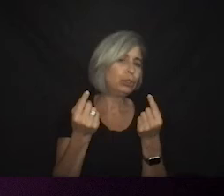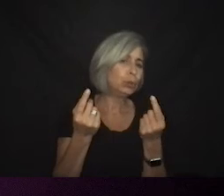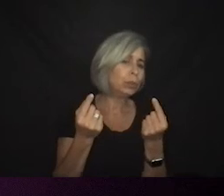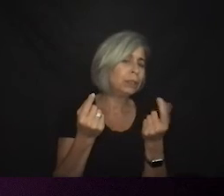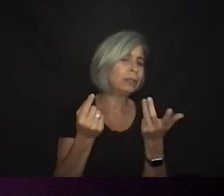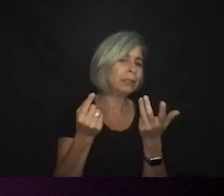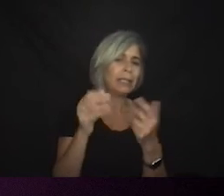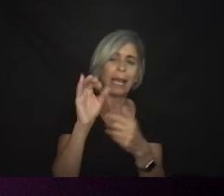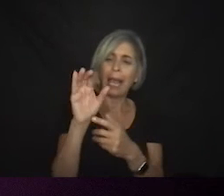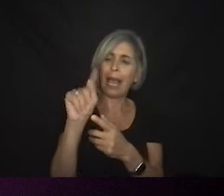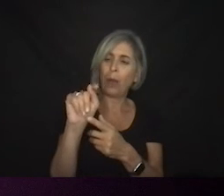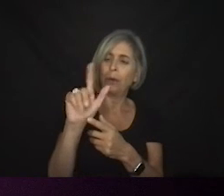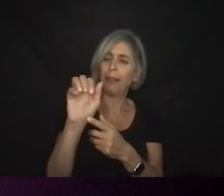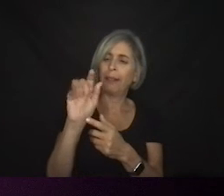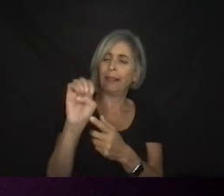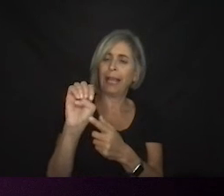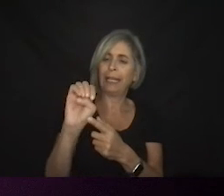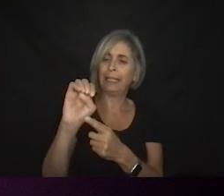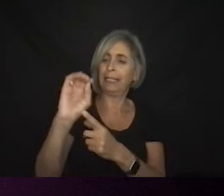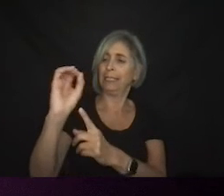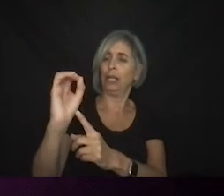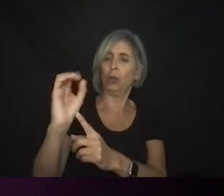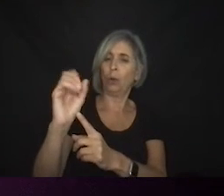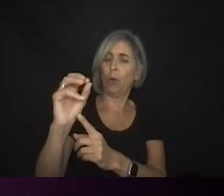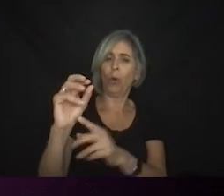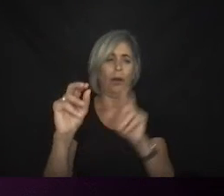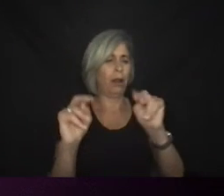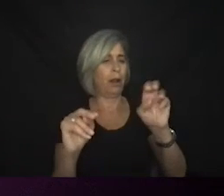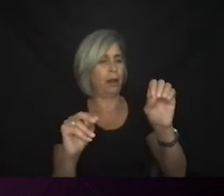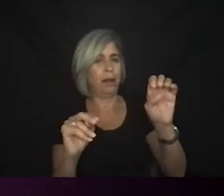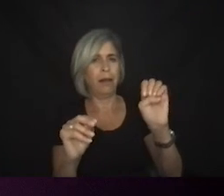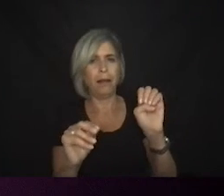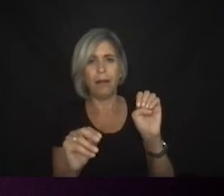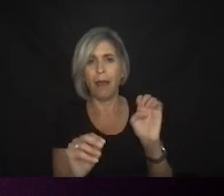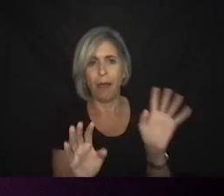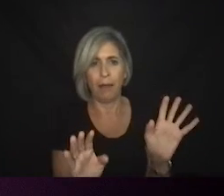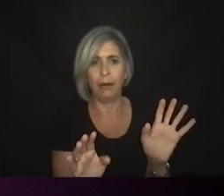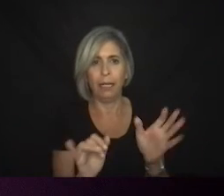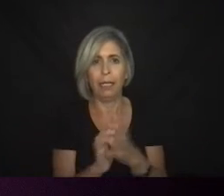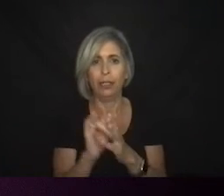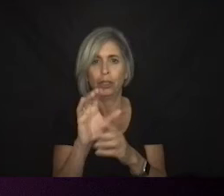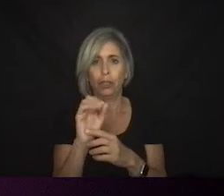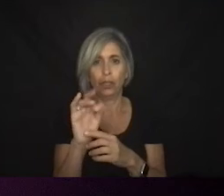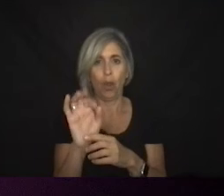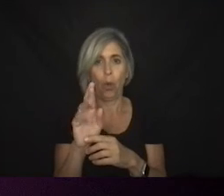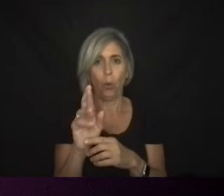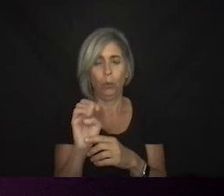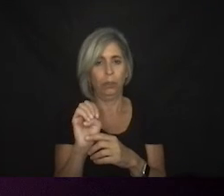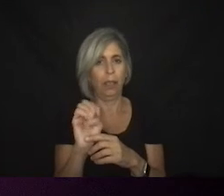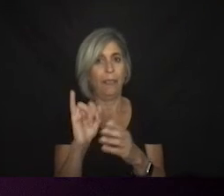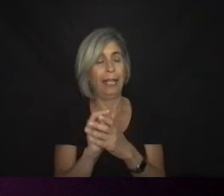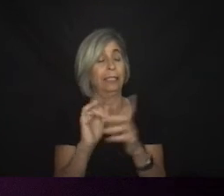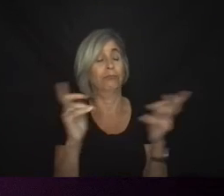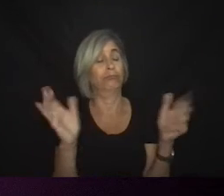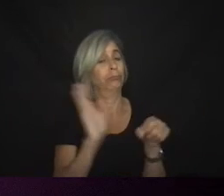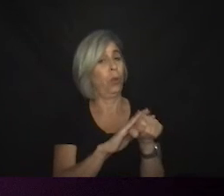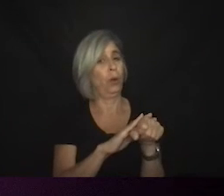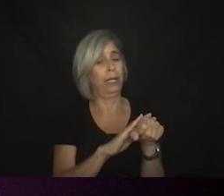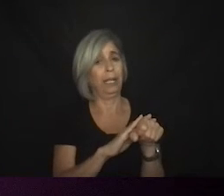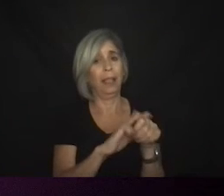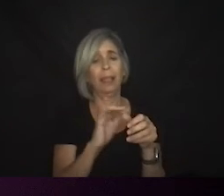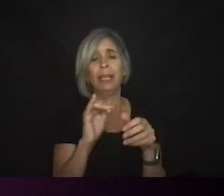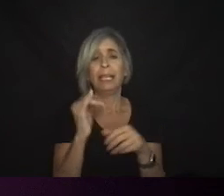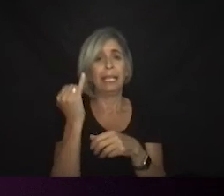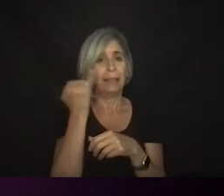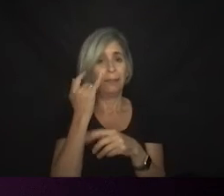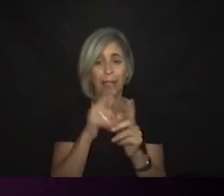an outline 0 or none somewhere in your code, and that's a big red flag. if it's not accompanied